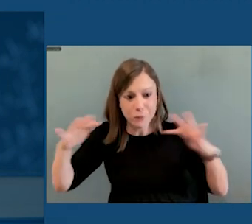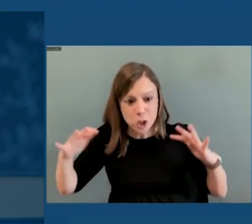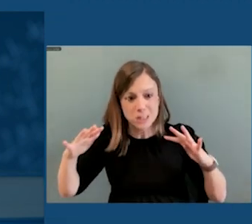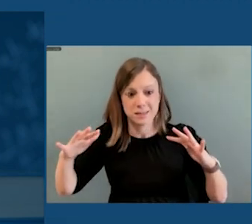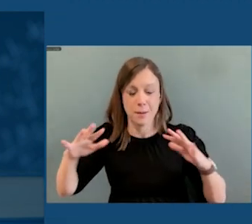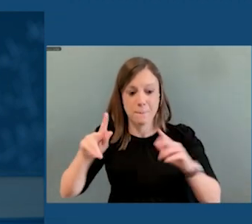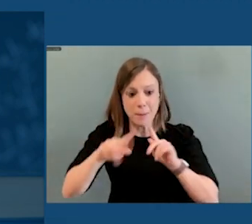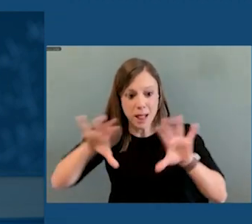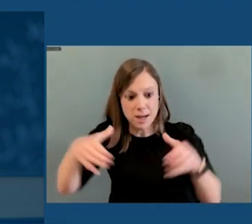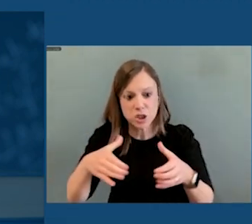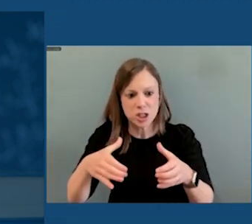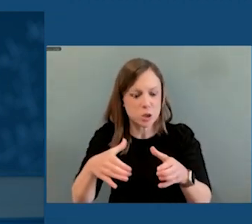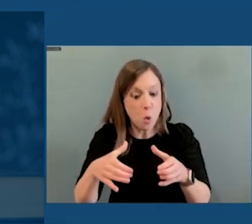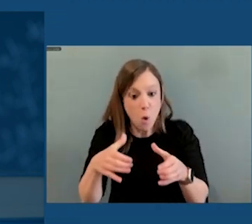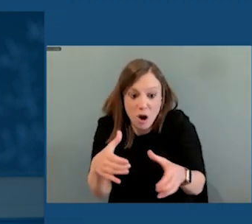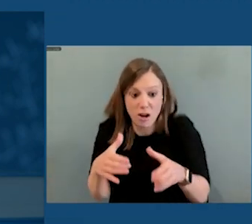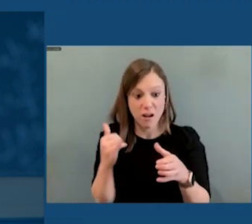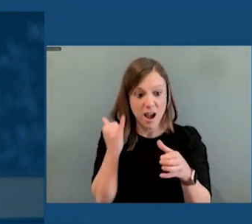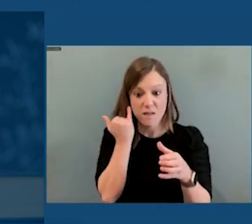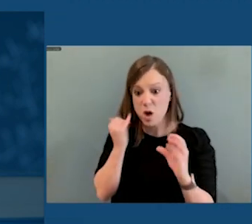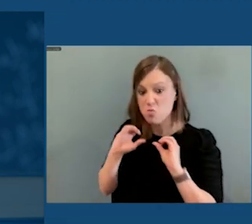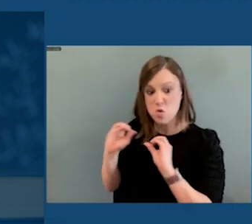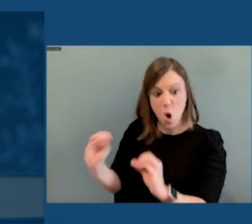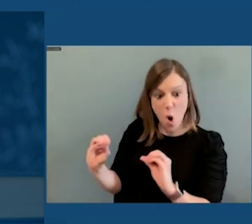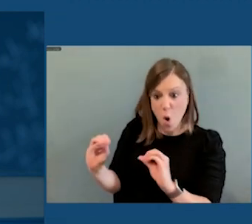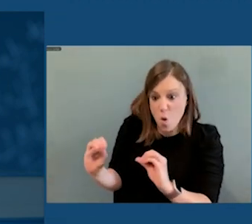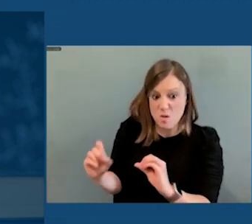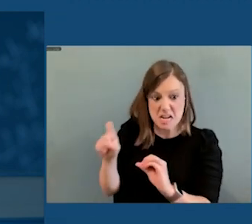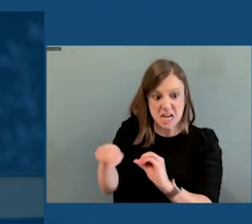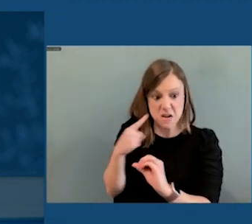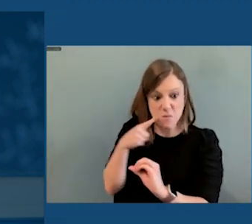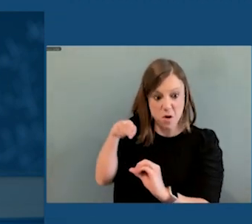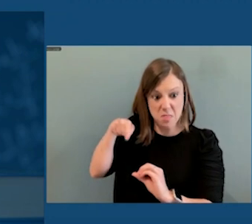Our decisions must be guided by where the need is greatest.